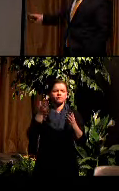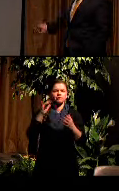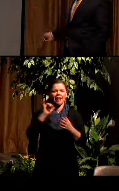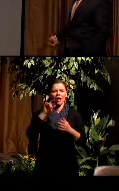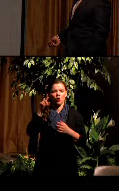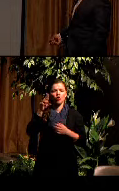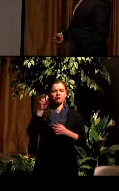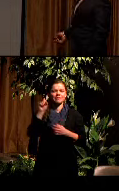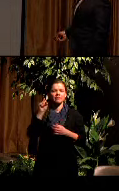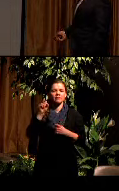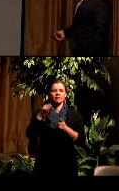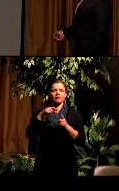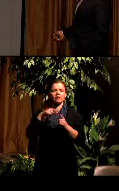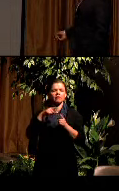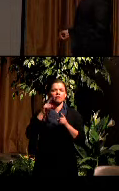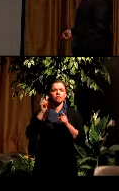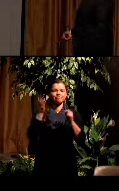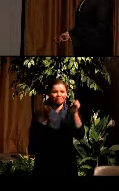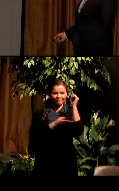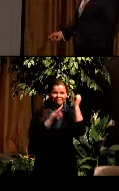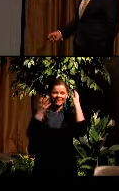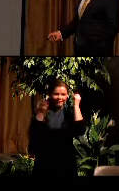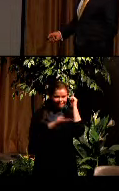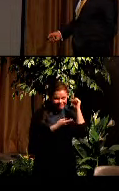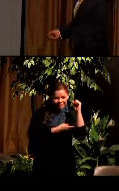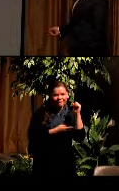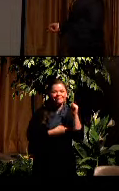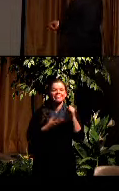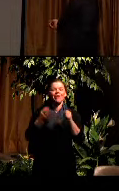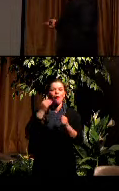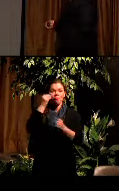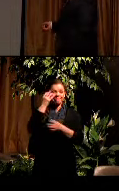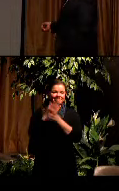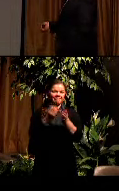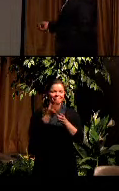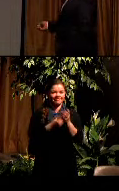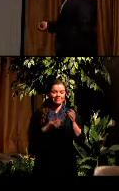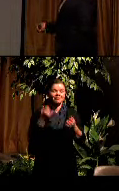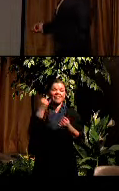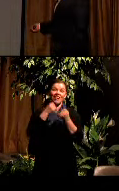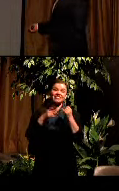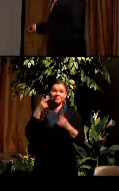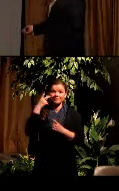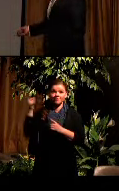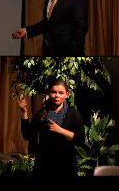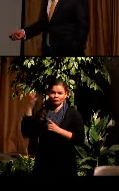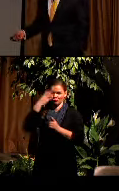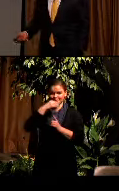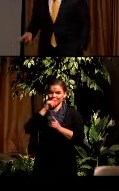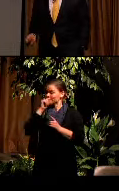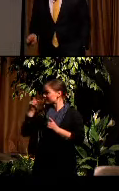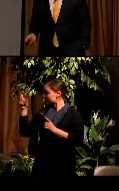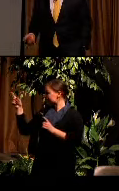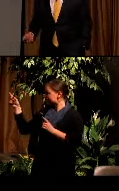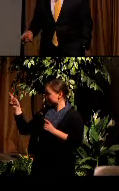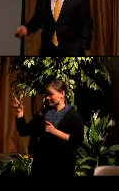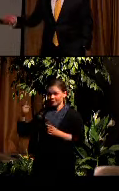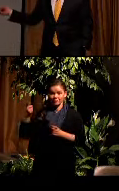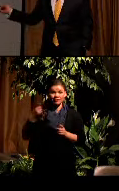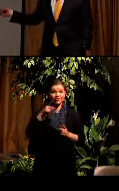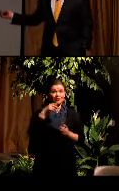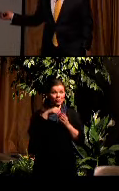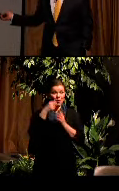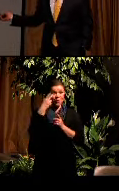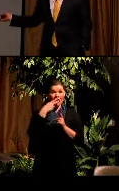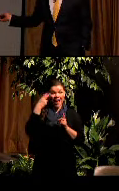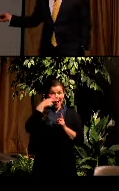its demise. Finally, a Hawaiian species, the po'uli. Last known bird was seen in 2004. The